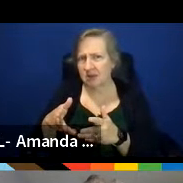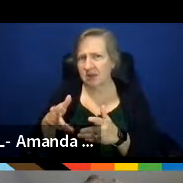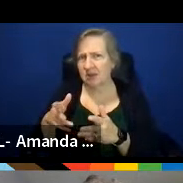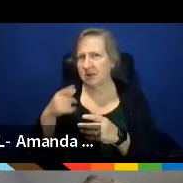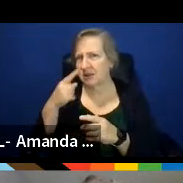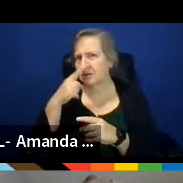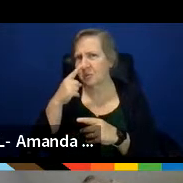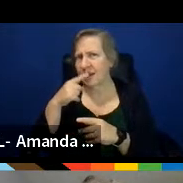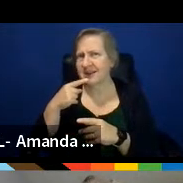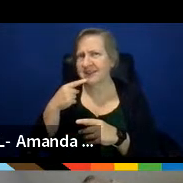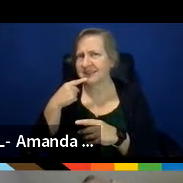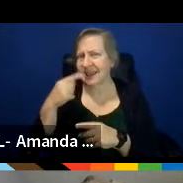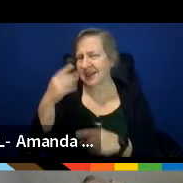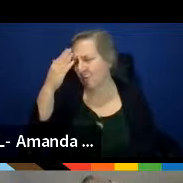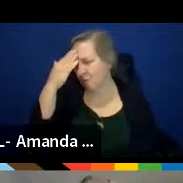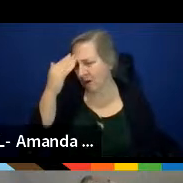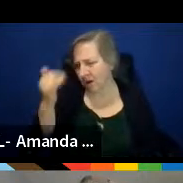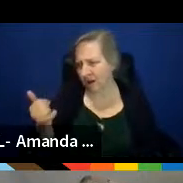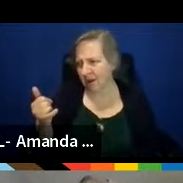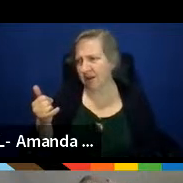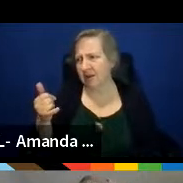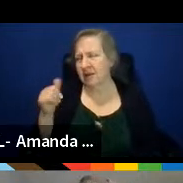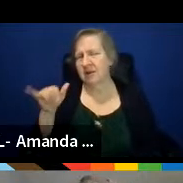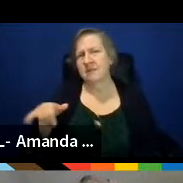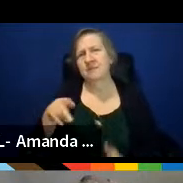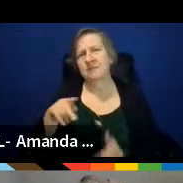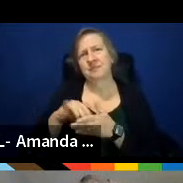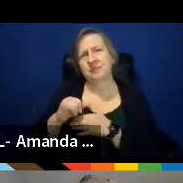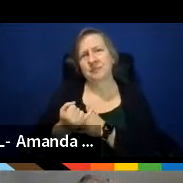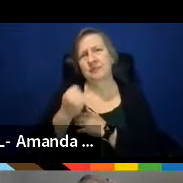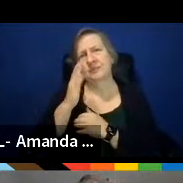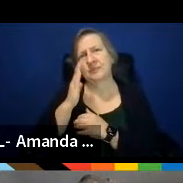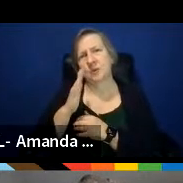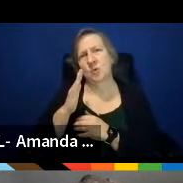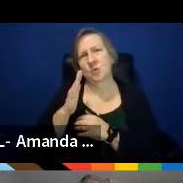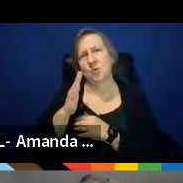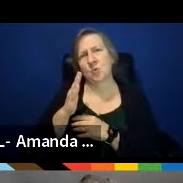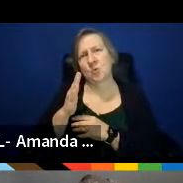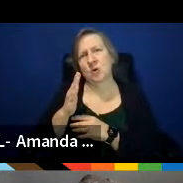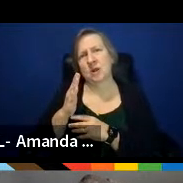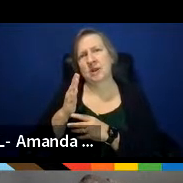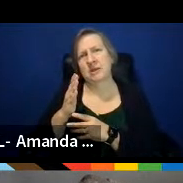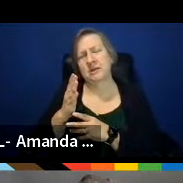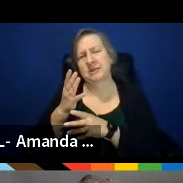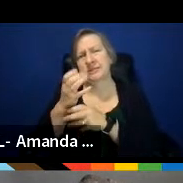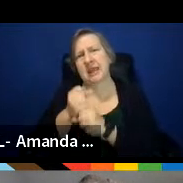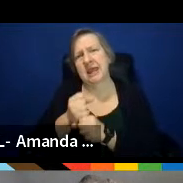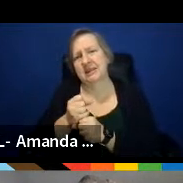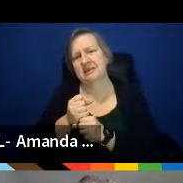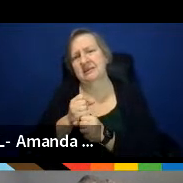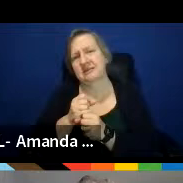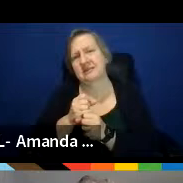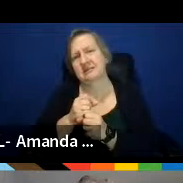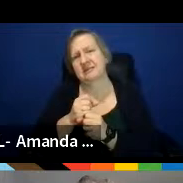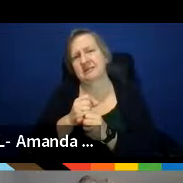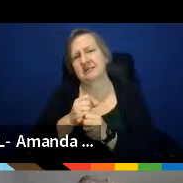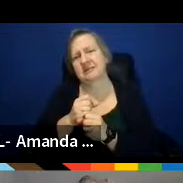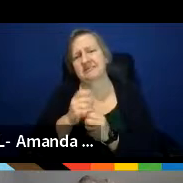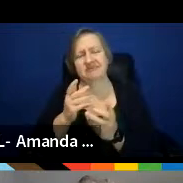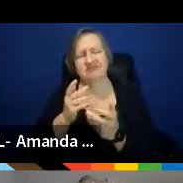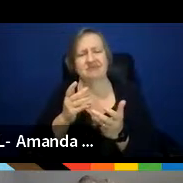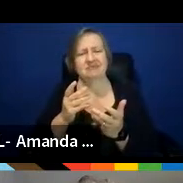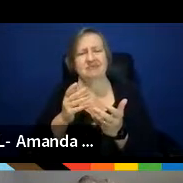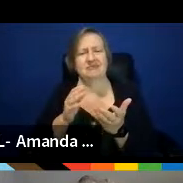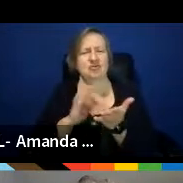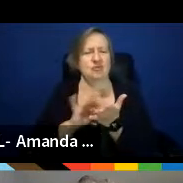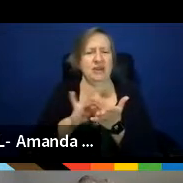say why the project would take credit for something that's happening outside of the project